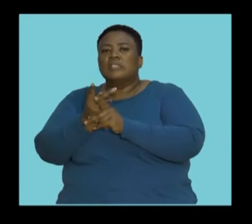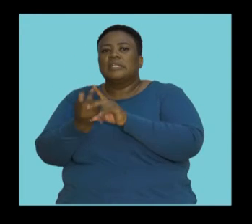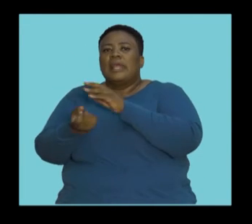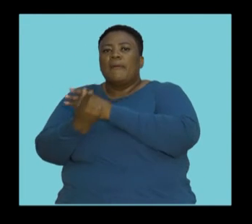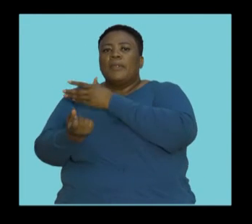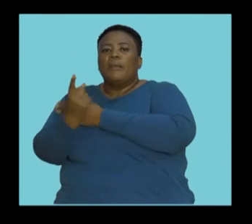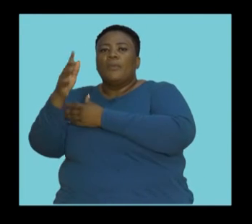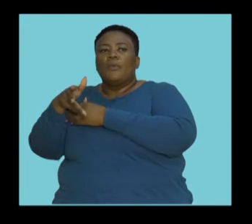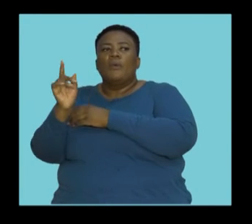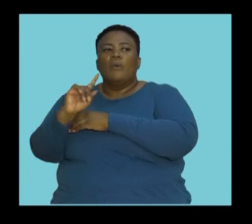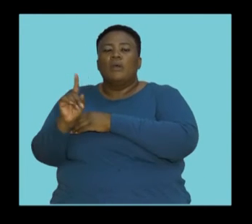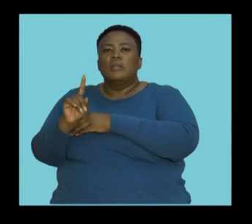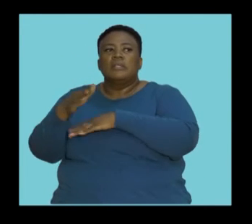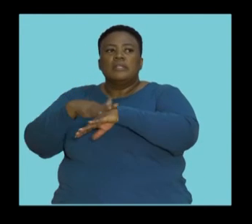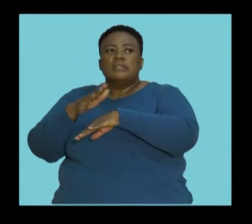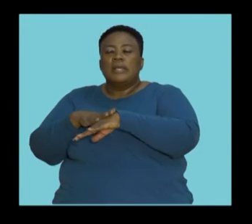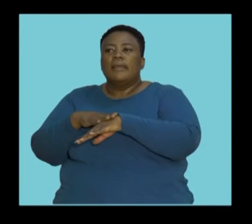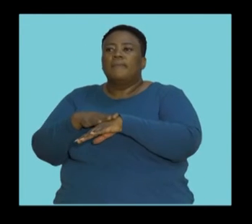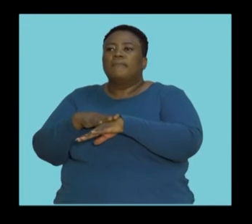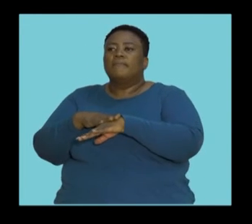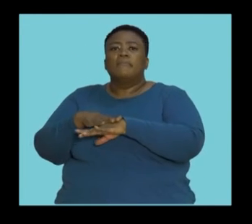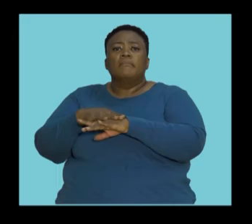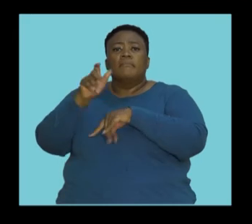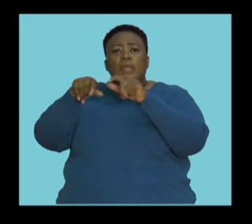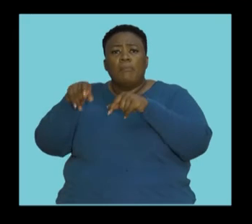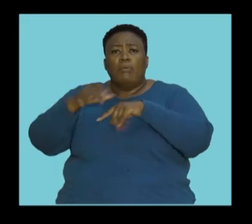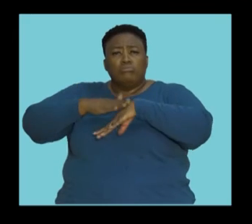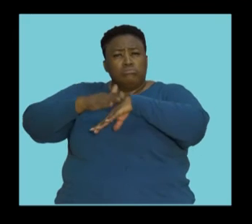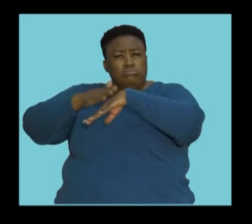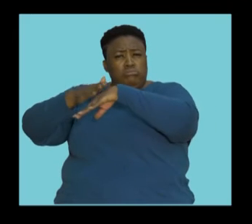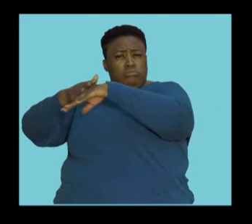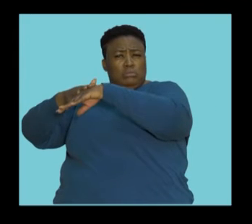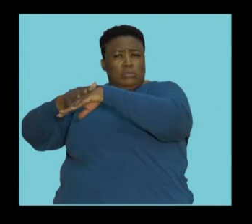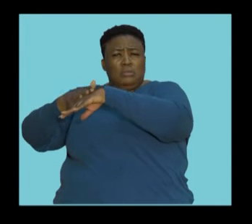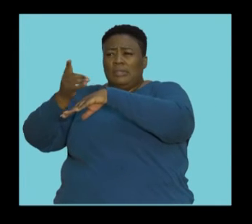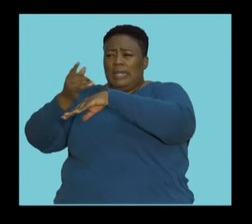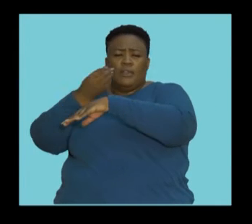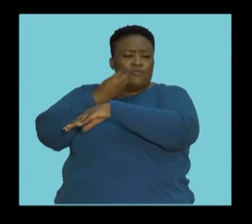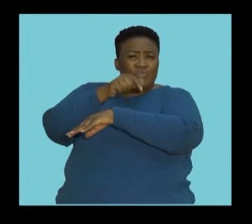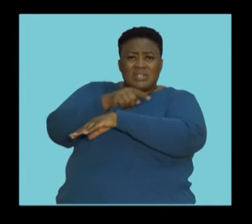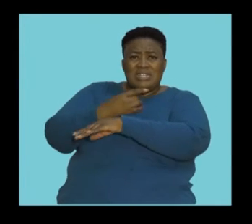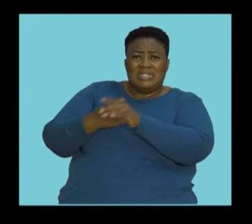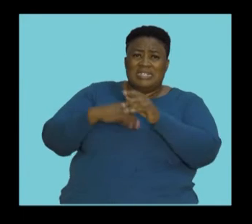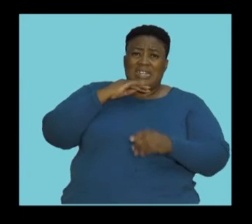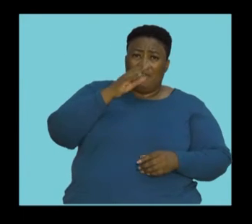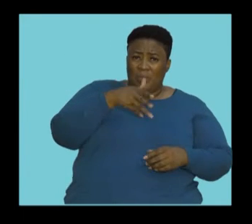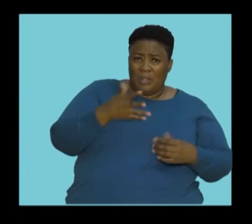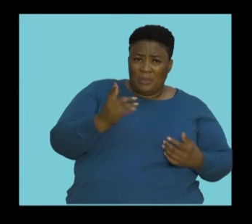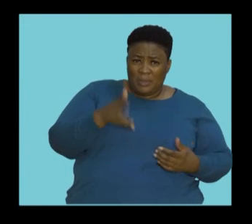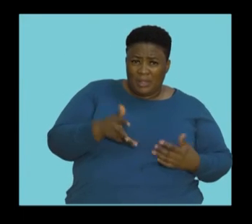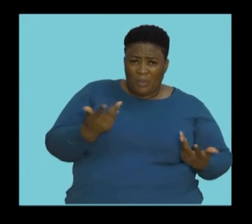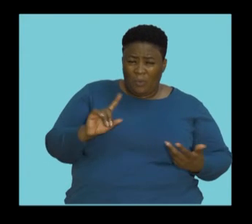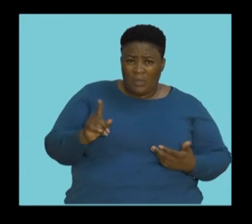the future, in the context of what would happen when the population exceeds at an exponential rate? Would our